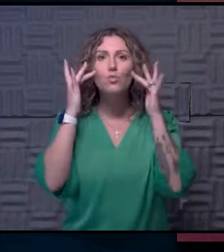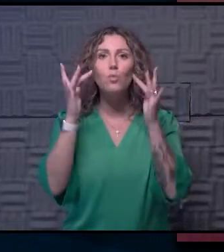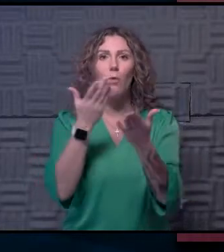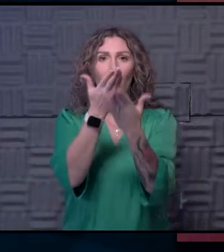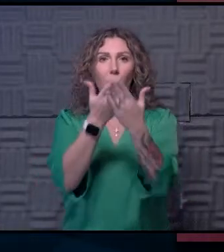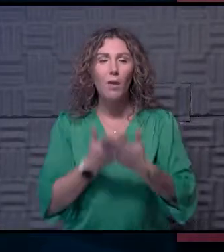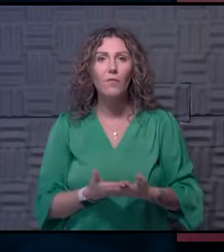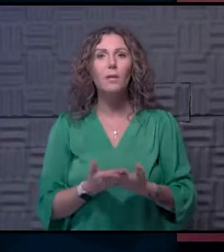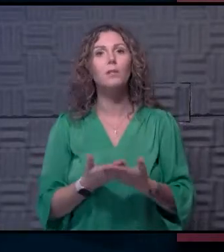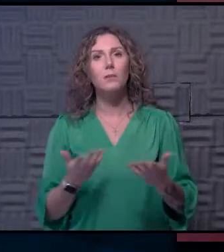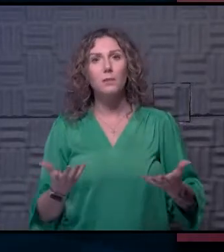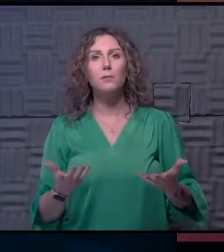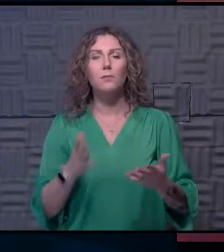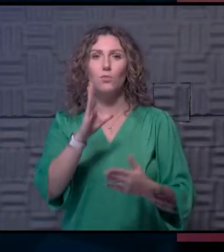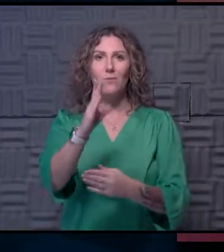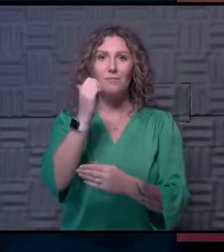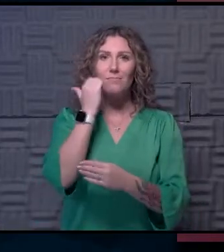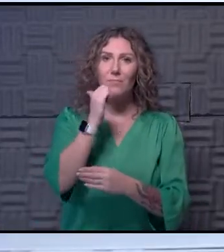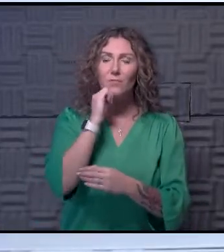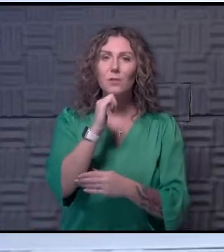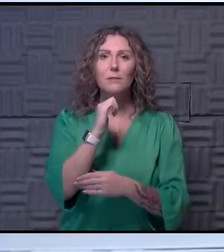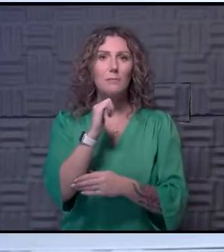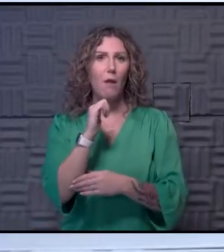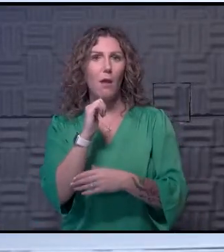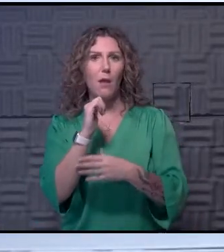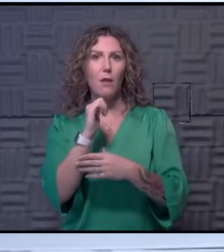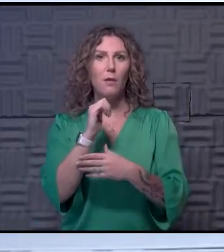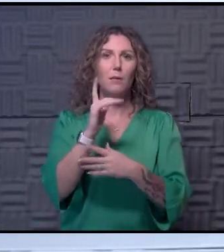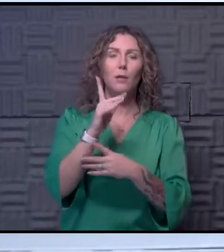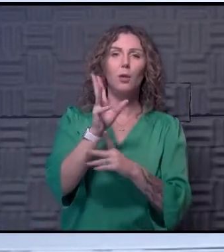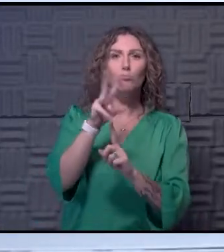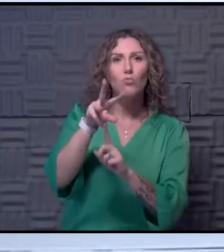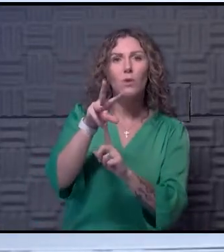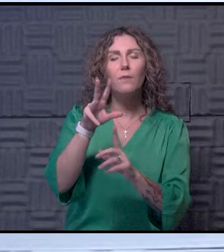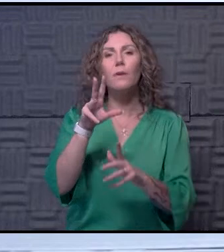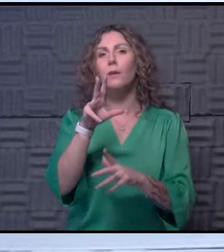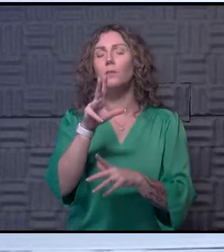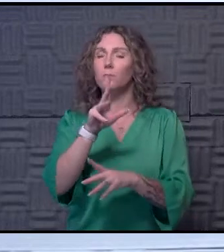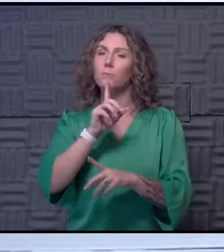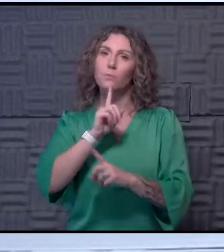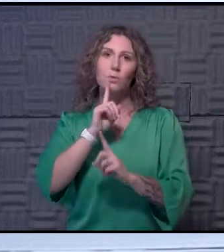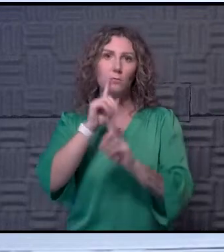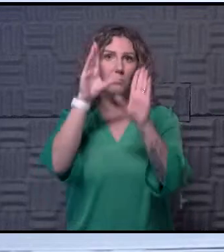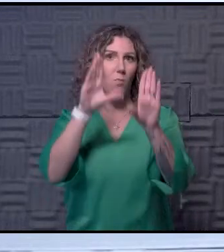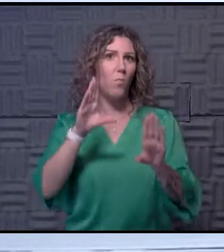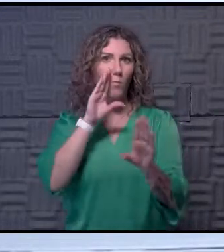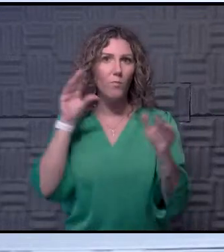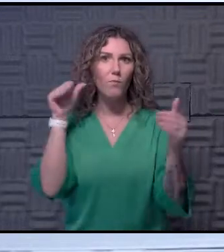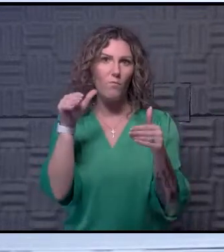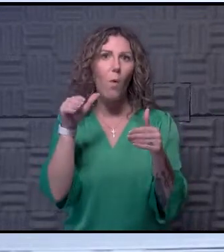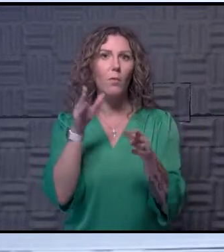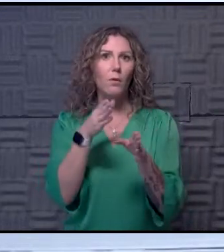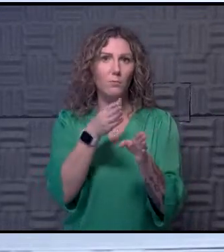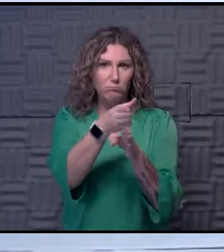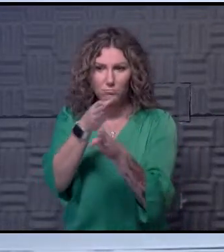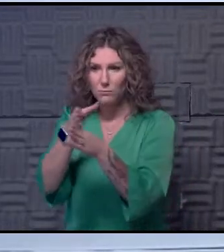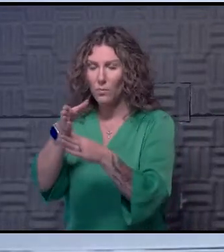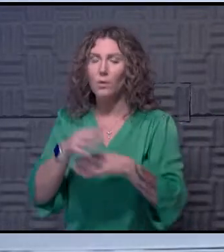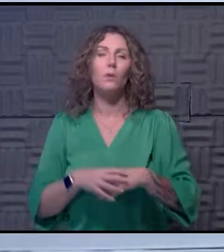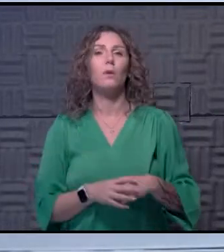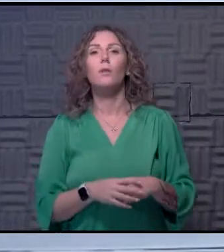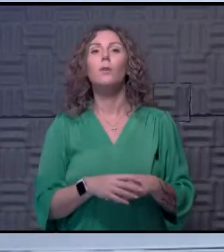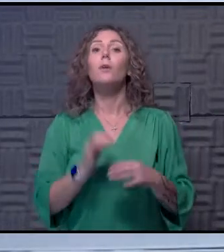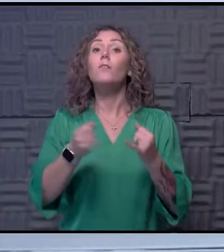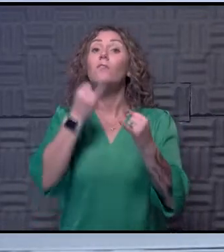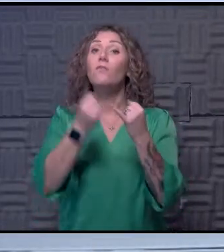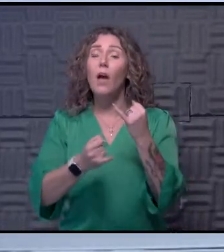your daily briefings. I think those are really great areas of focus. And then finally, I think one thing